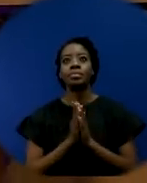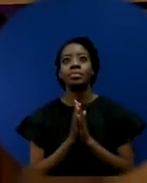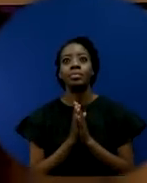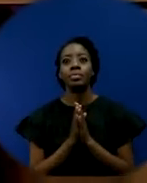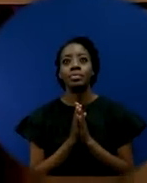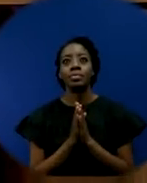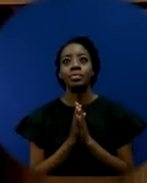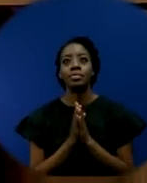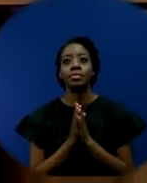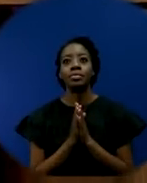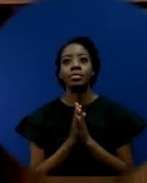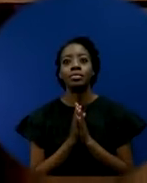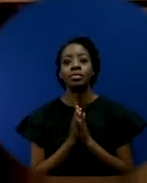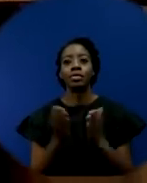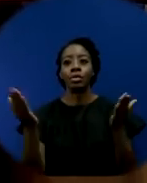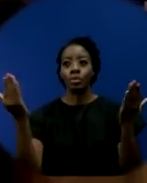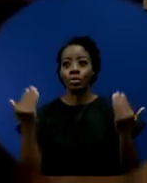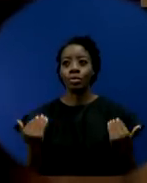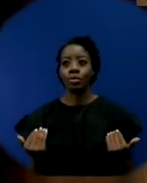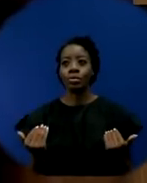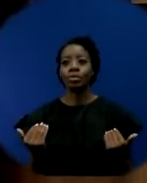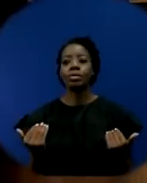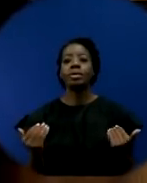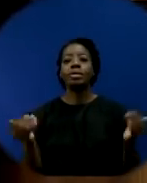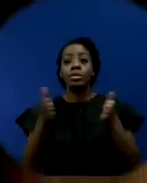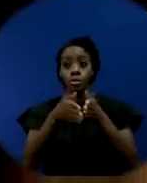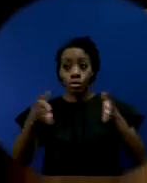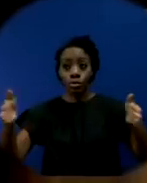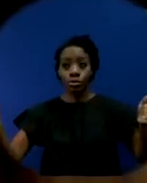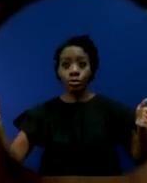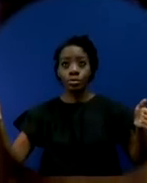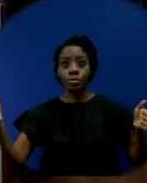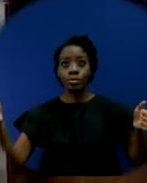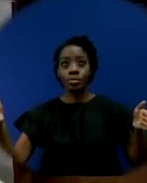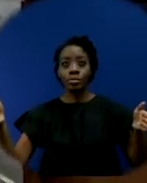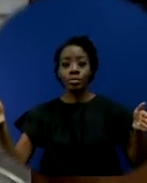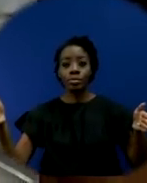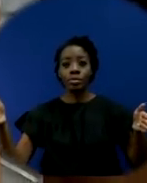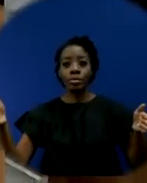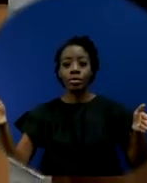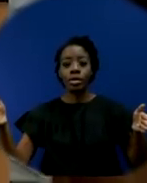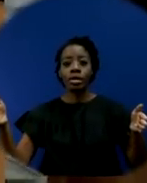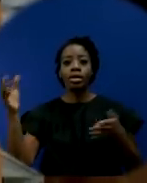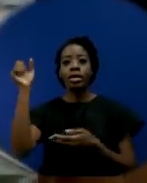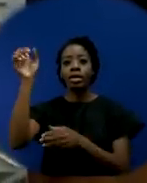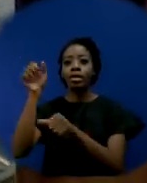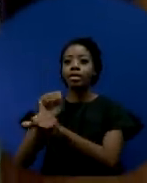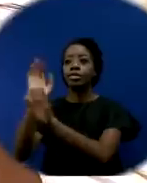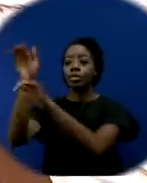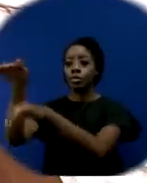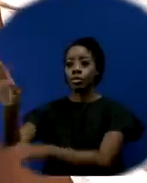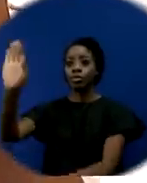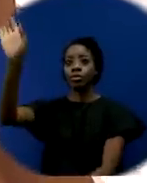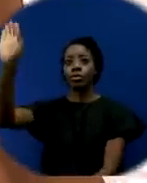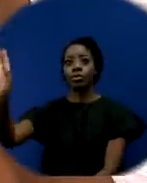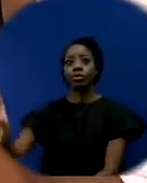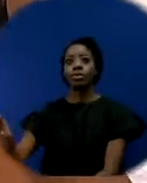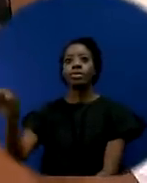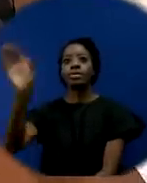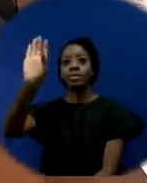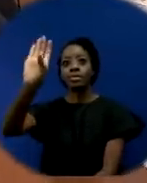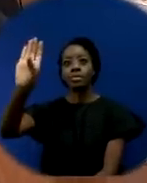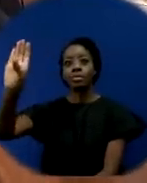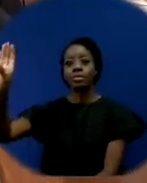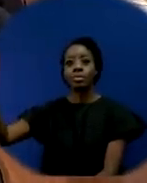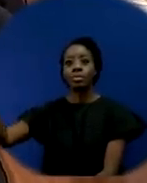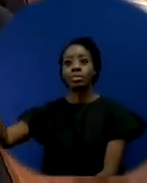on. Bring them in the wheelchair. I'm with that. I'm with that. That's Bible. That's Bible. Come on. Come on, God bless you.